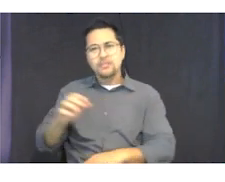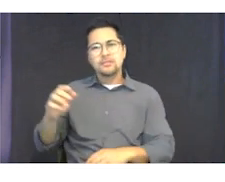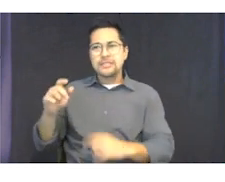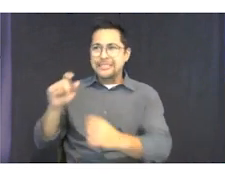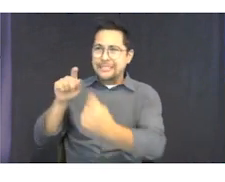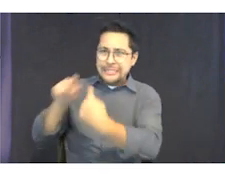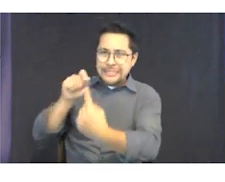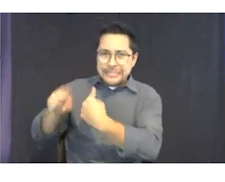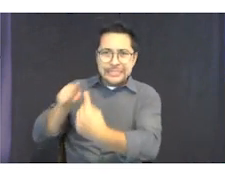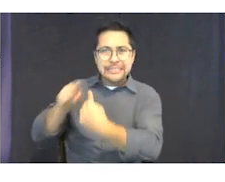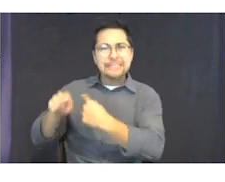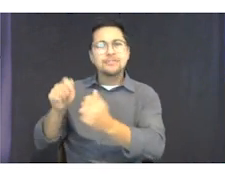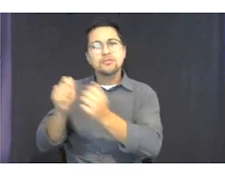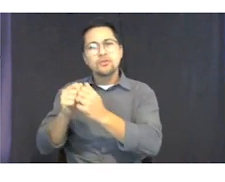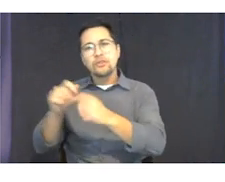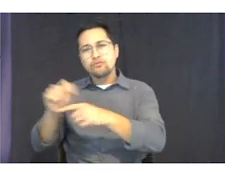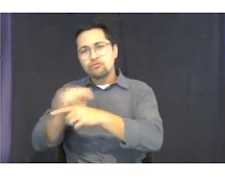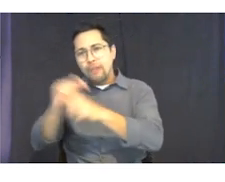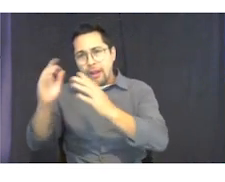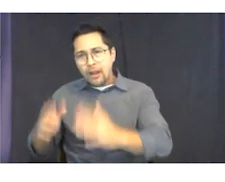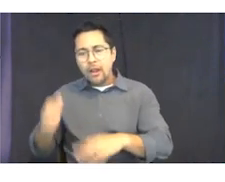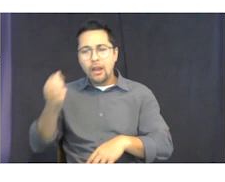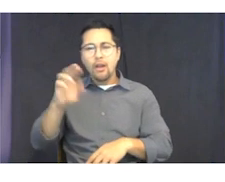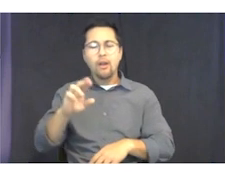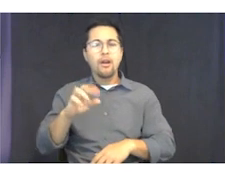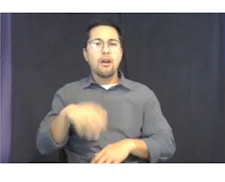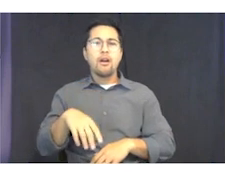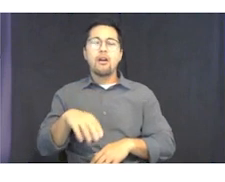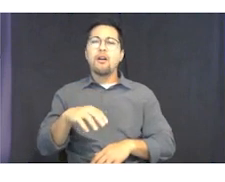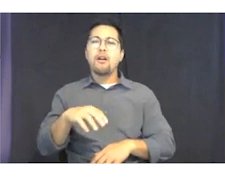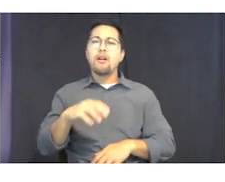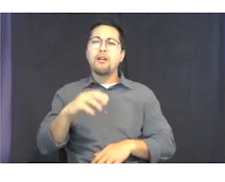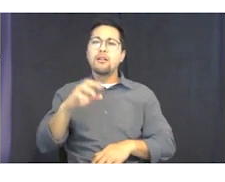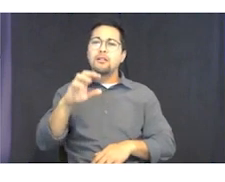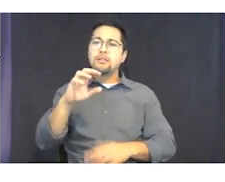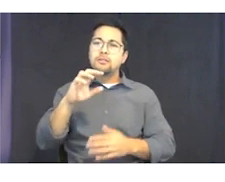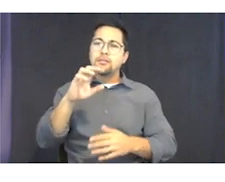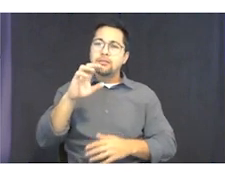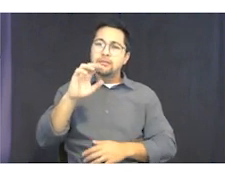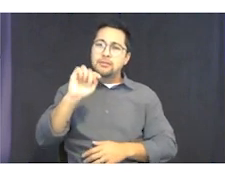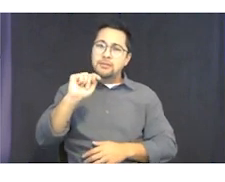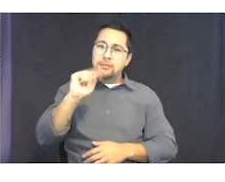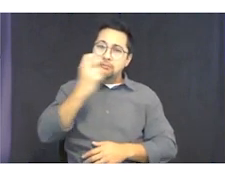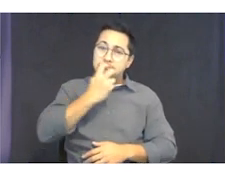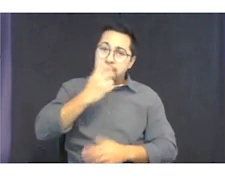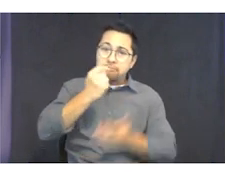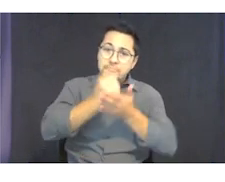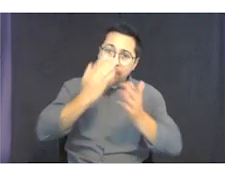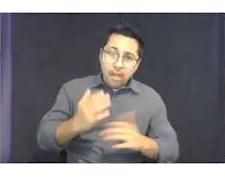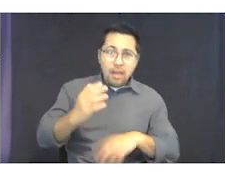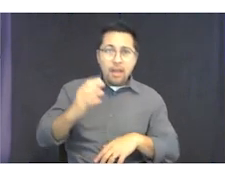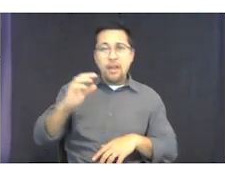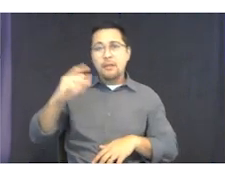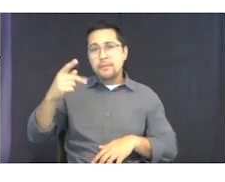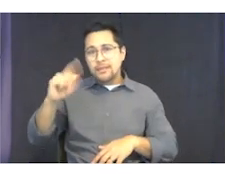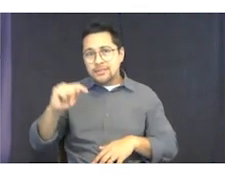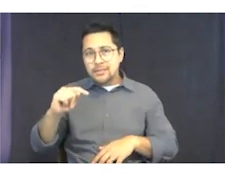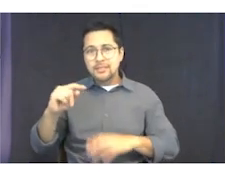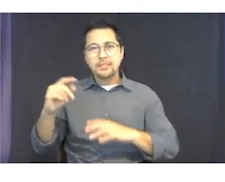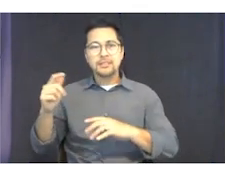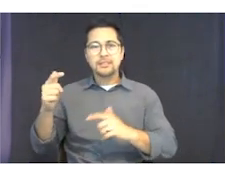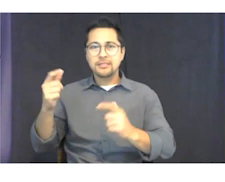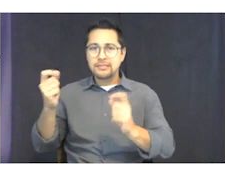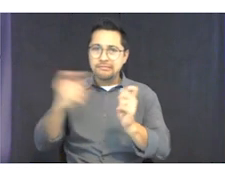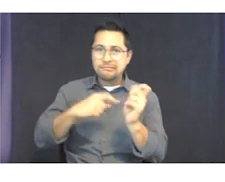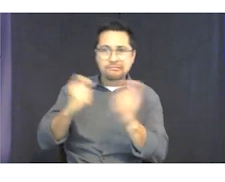trainer. It could be a registered behavior technician, RBT, or speech and language pathologist, going back and forth and teaching them PECs, right?